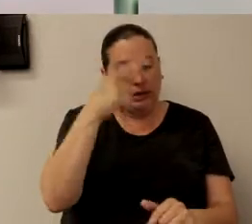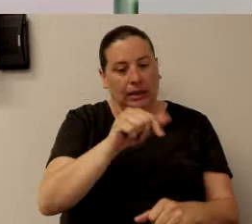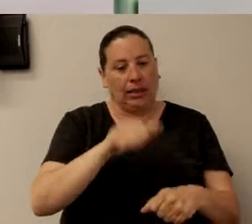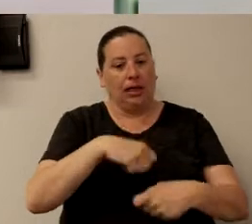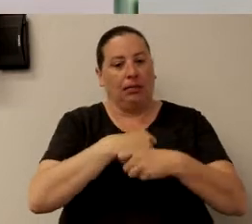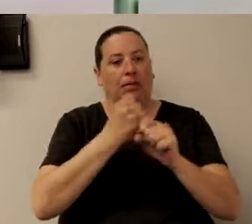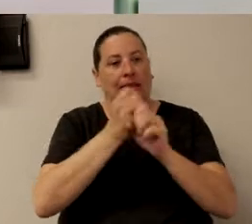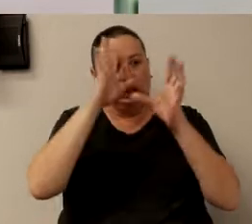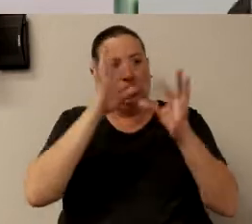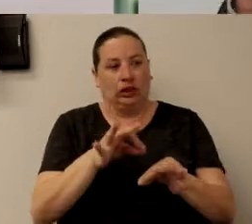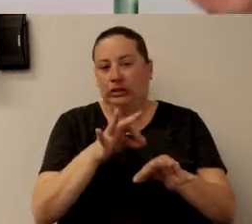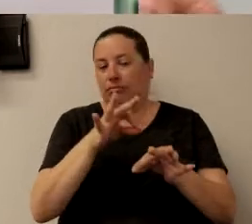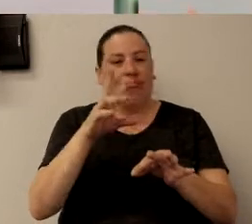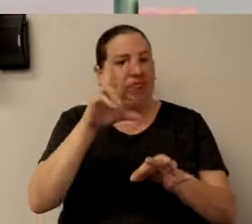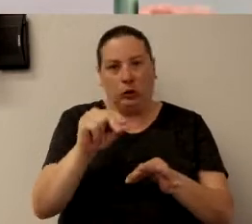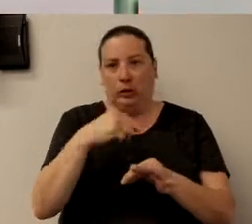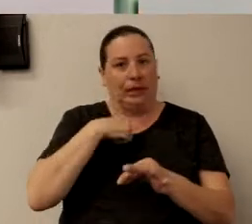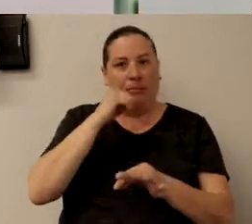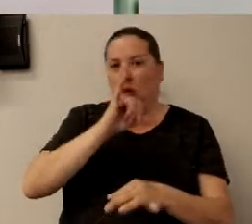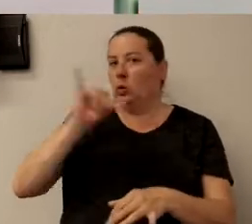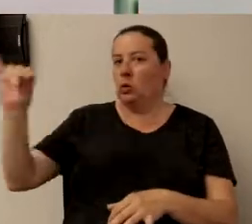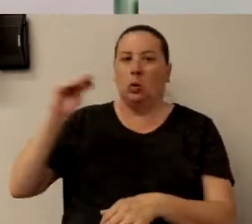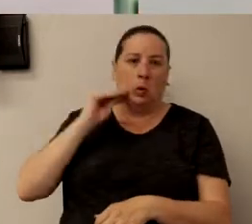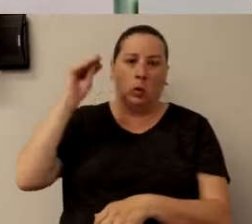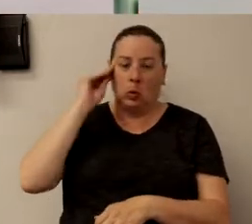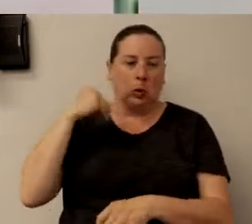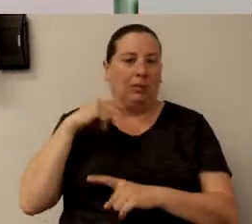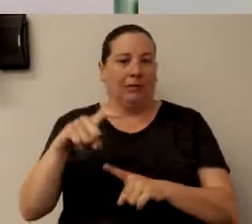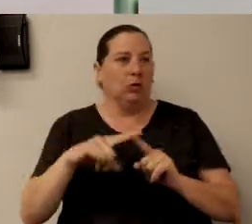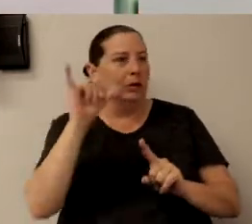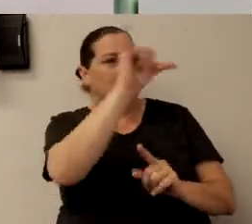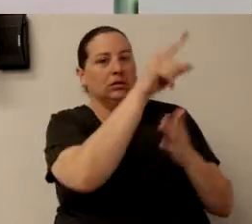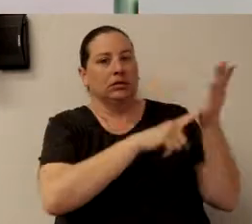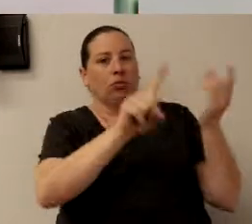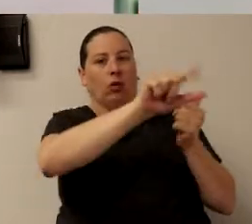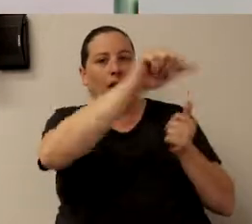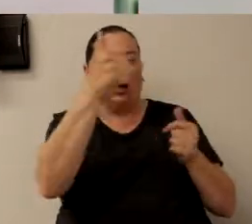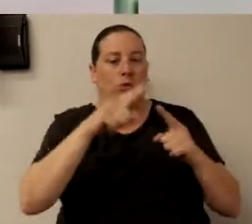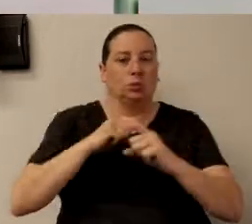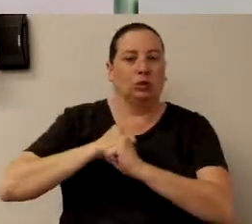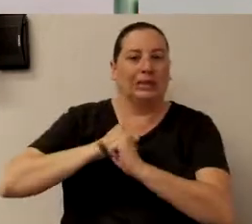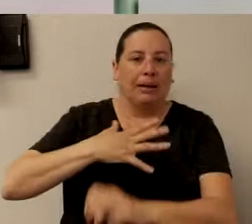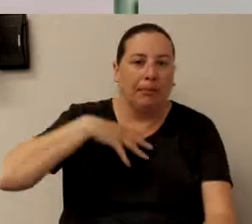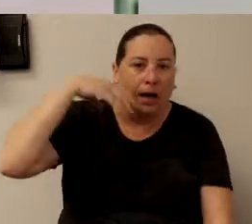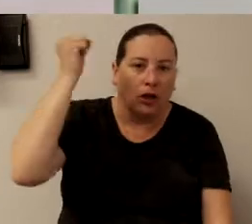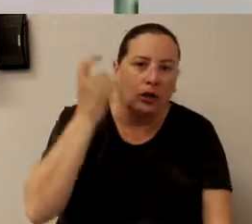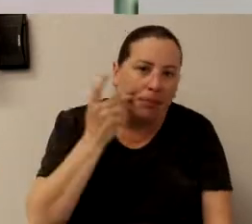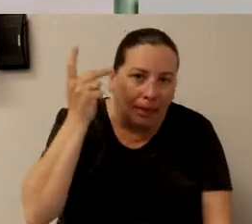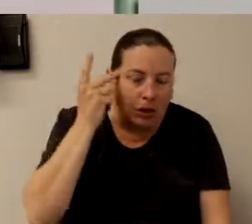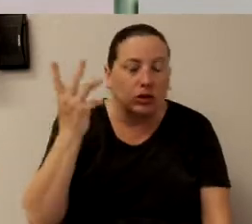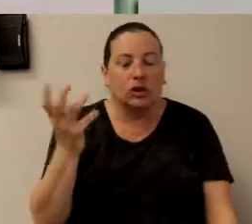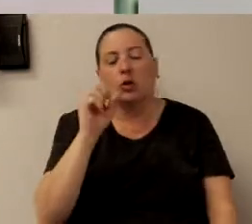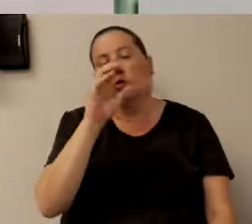not going back home. I'm going to go stay someplace else to protect my elderly parents. So we now have that ability.